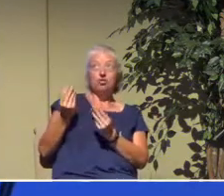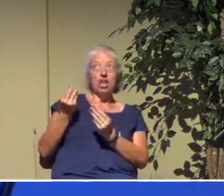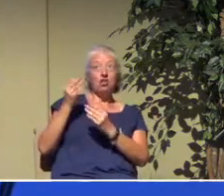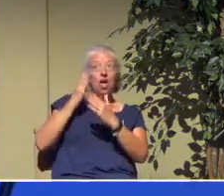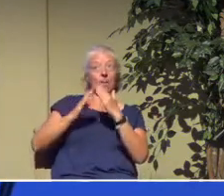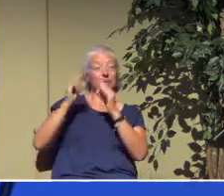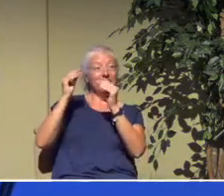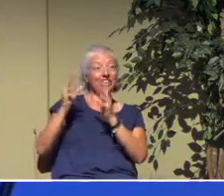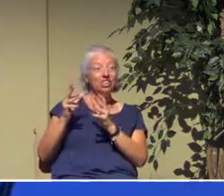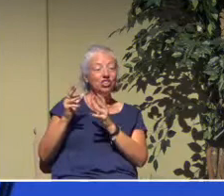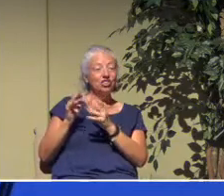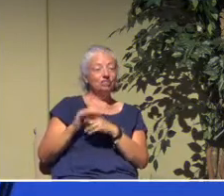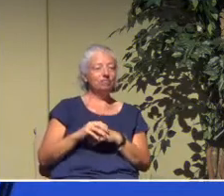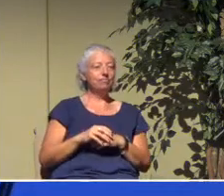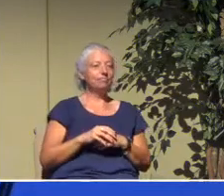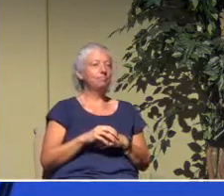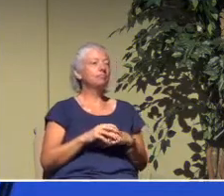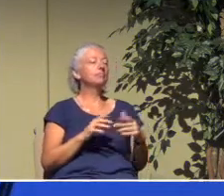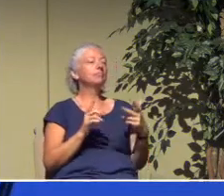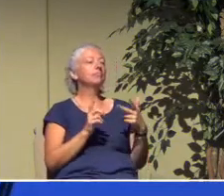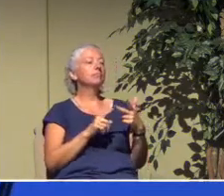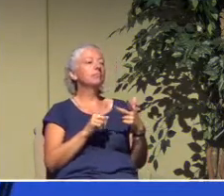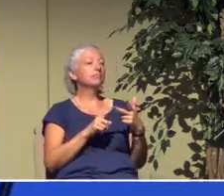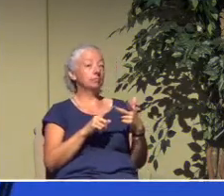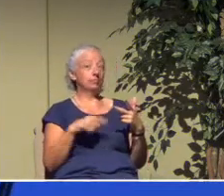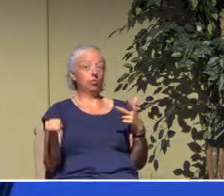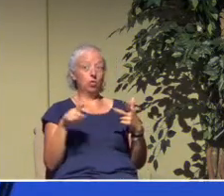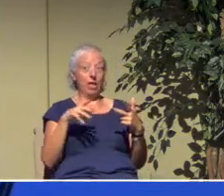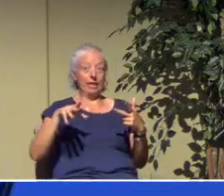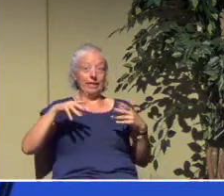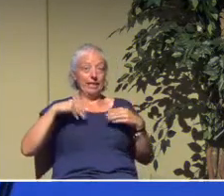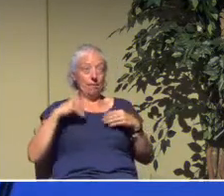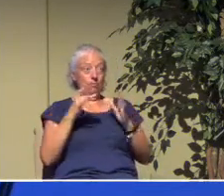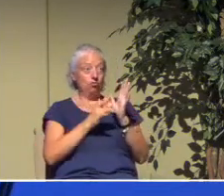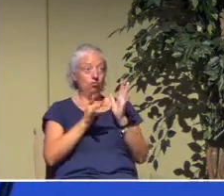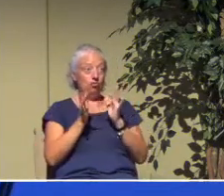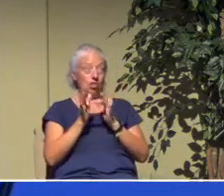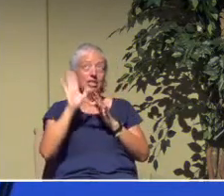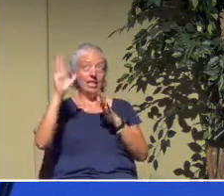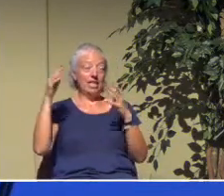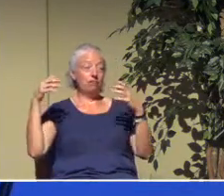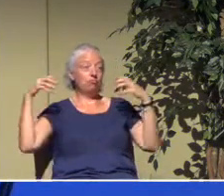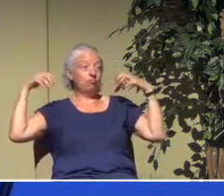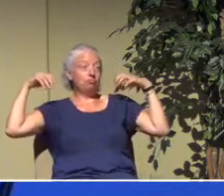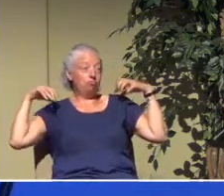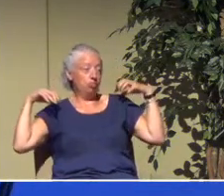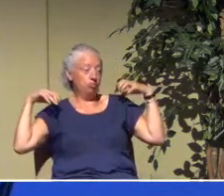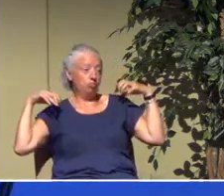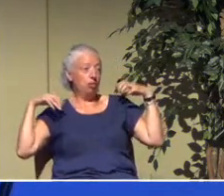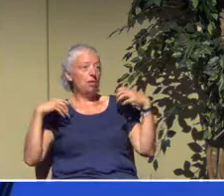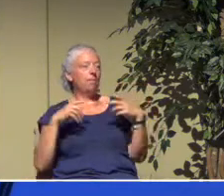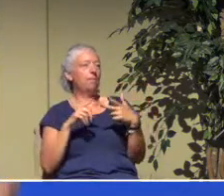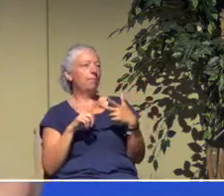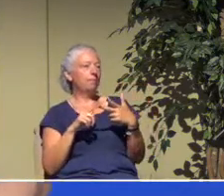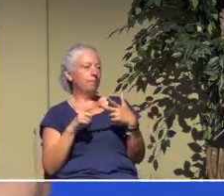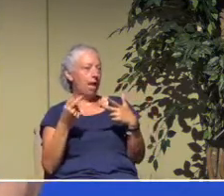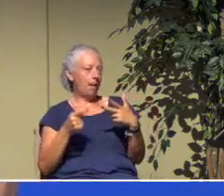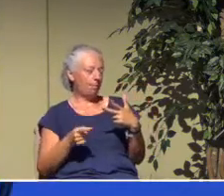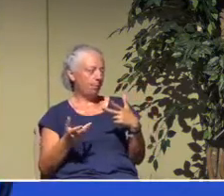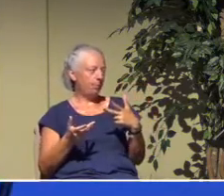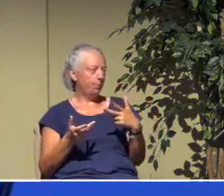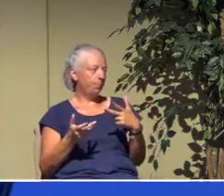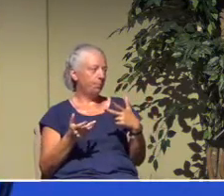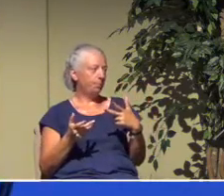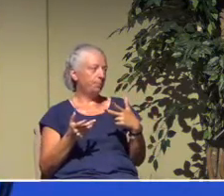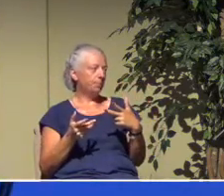thing. If you accept Jesus' yoke and live this life from day to day and learn from him, this is what's going to happen. He is going to